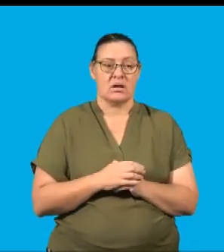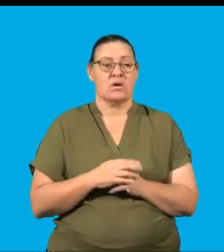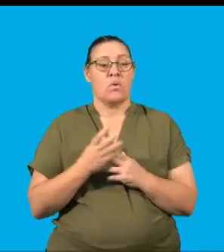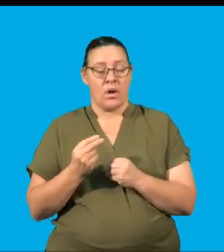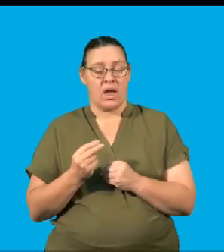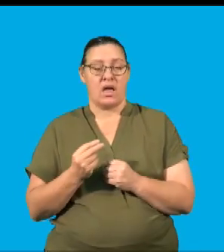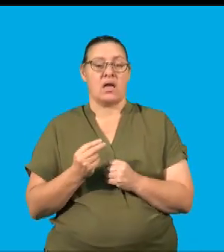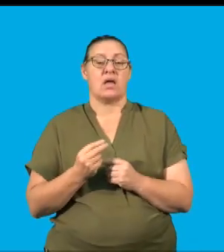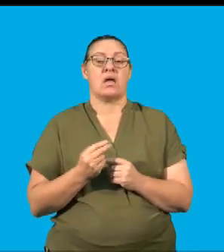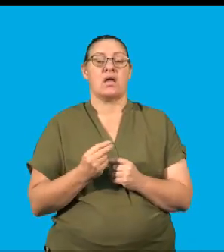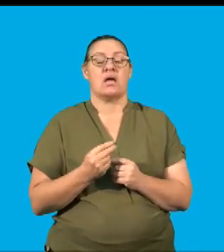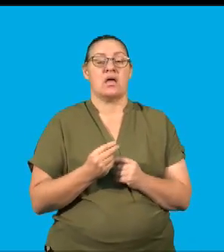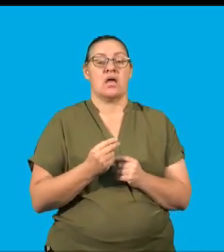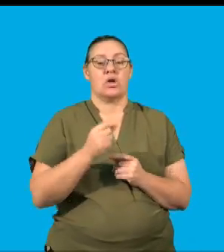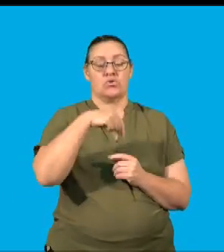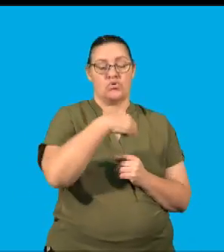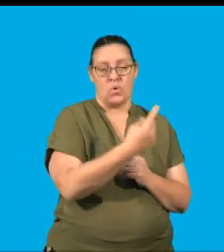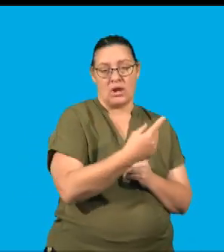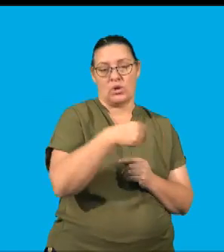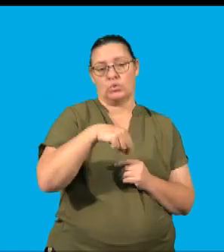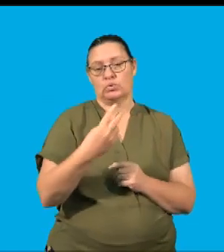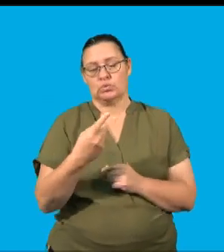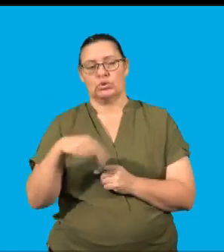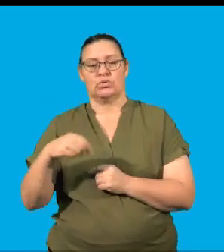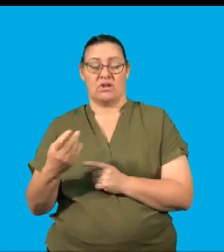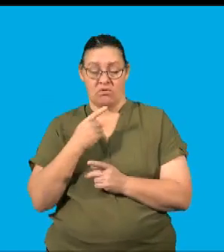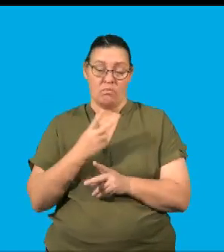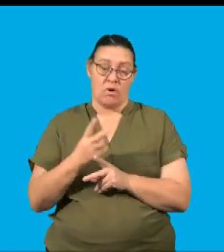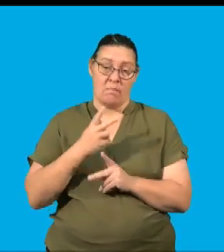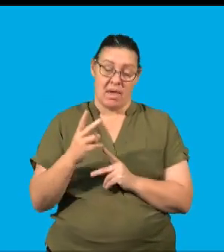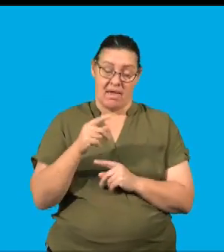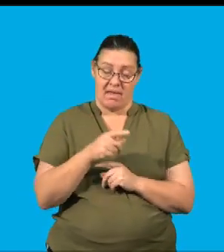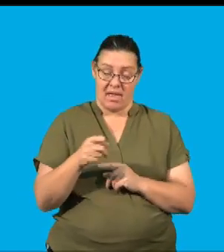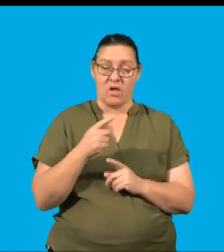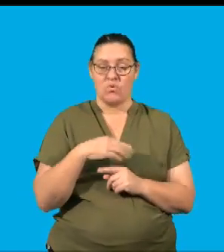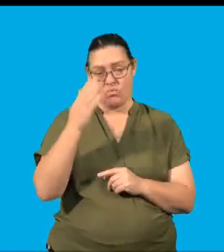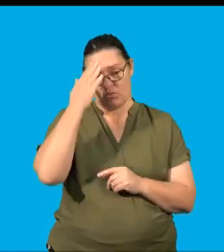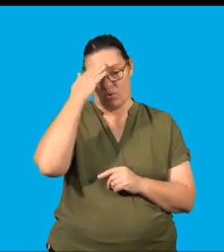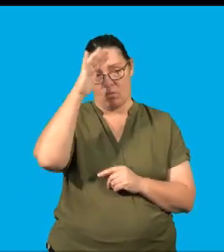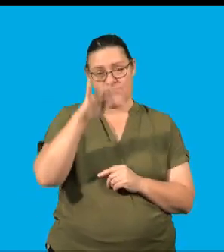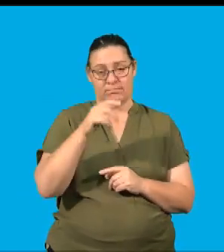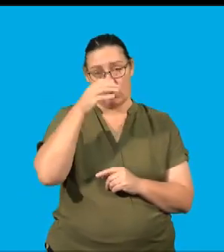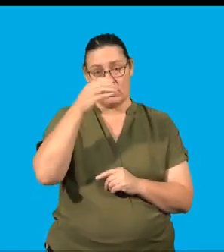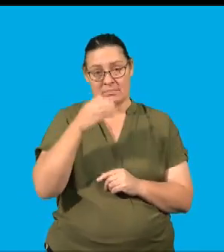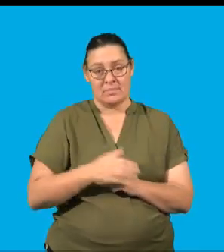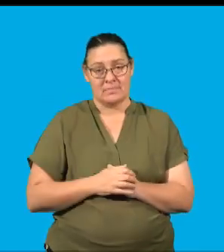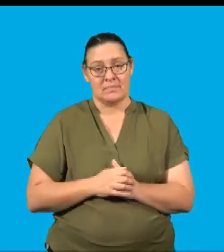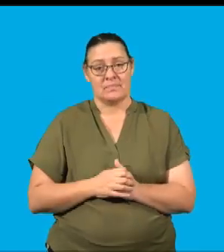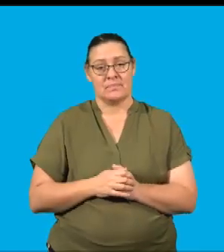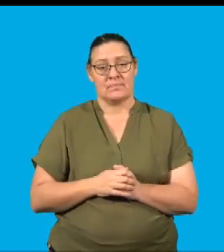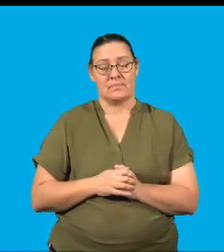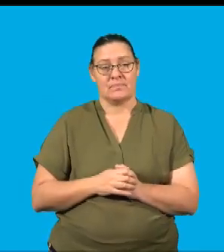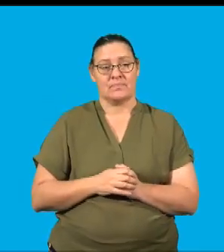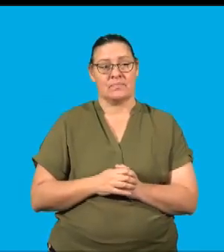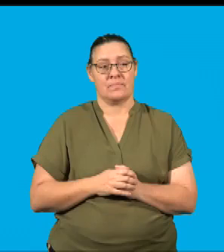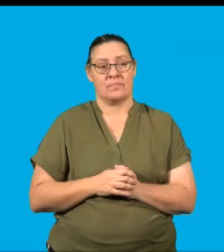interquartile range. We spoke about the quartile. So make sure that as you are preparing for the exams, you are very familiar with these